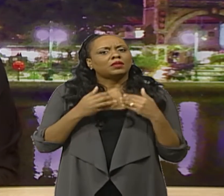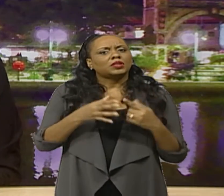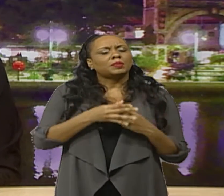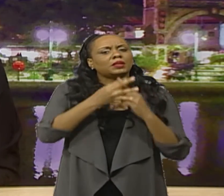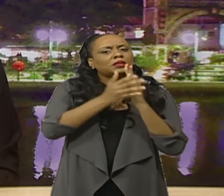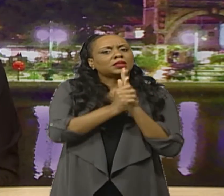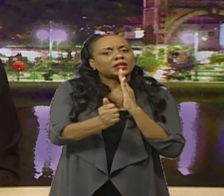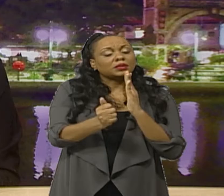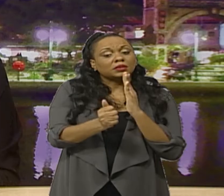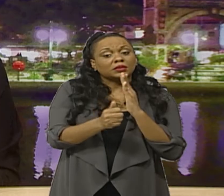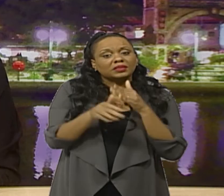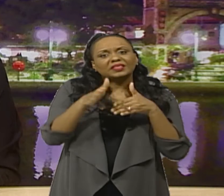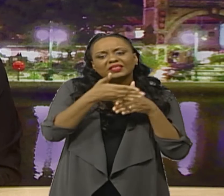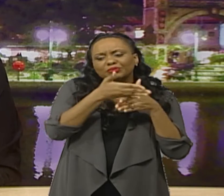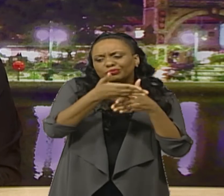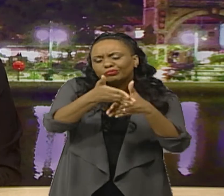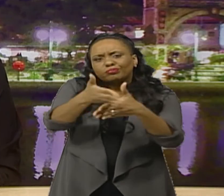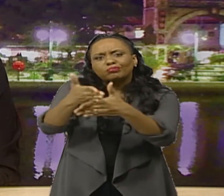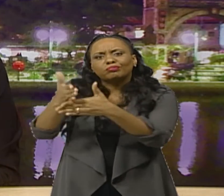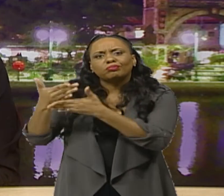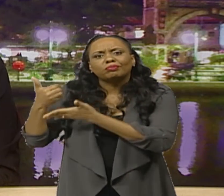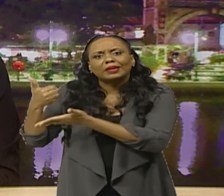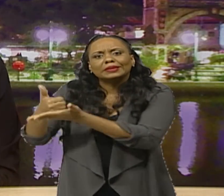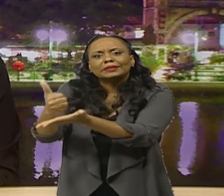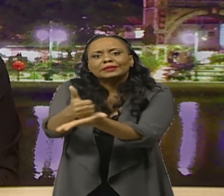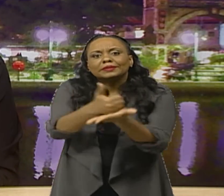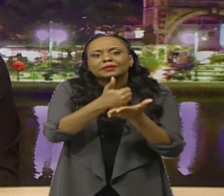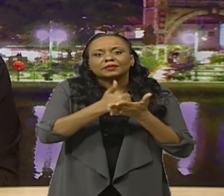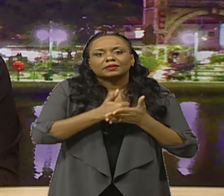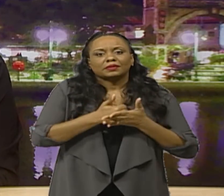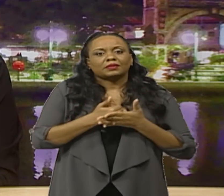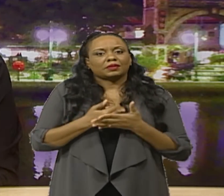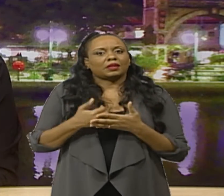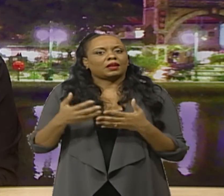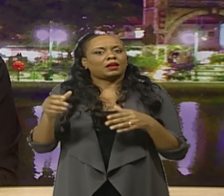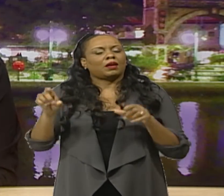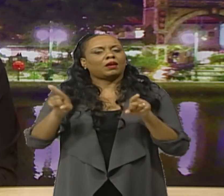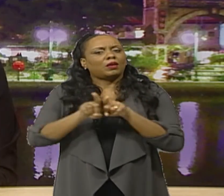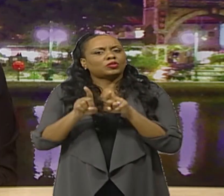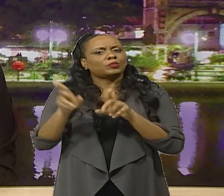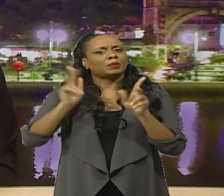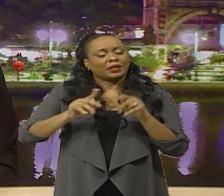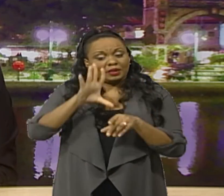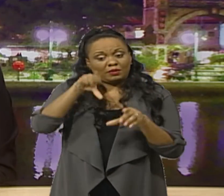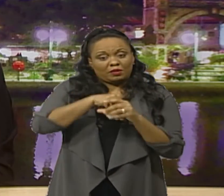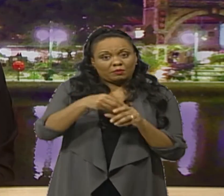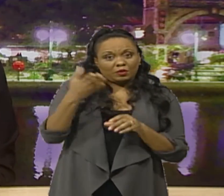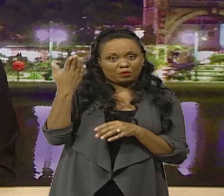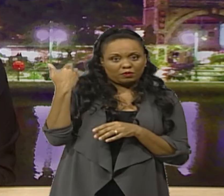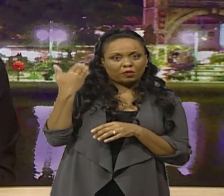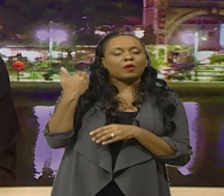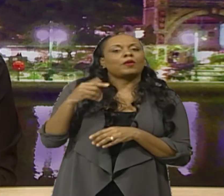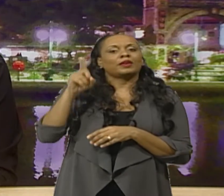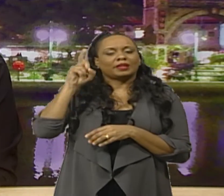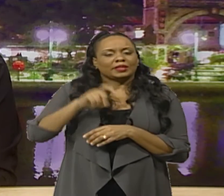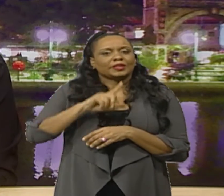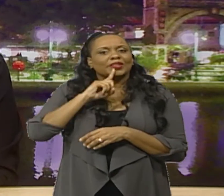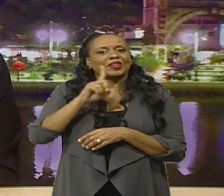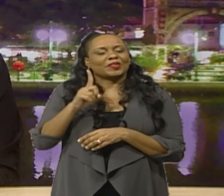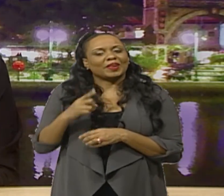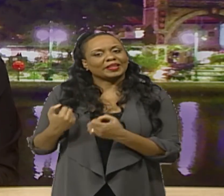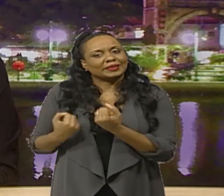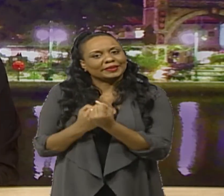members. Chairman Osmond Harewood says this extends especially to former associates who say they owe the movement a great